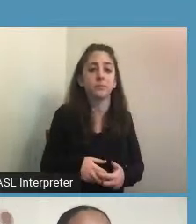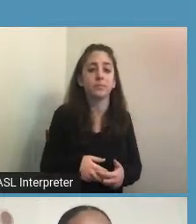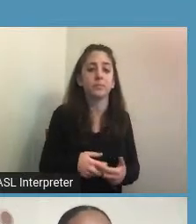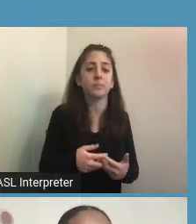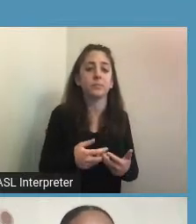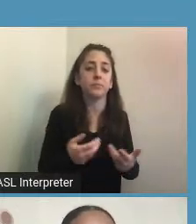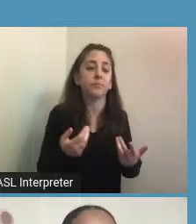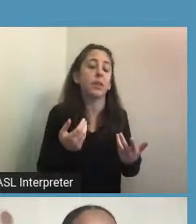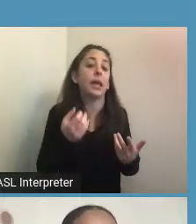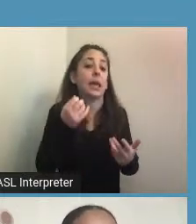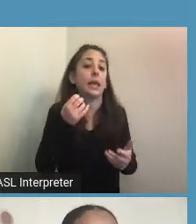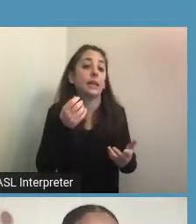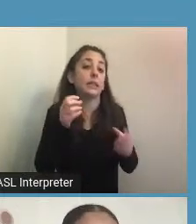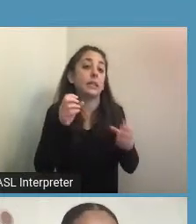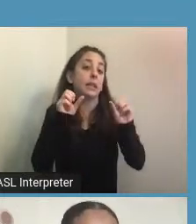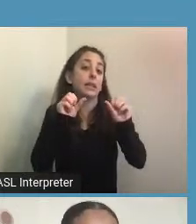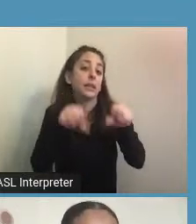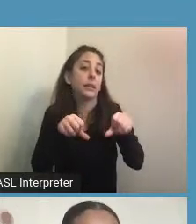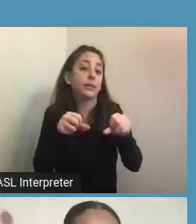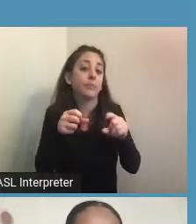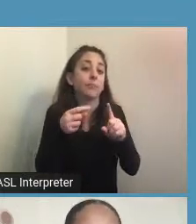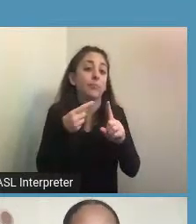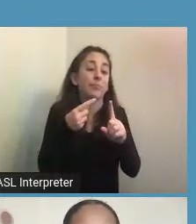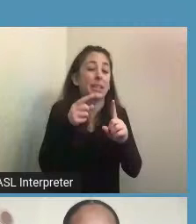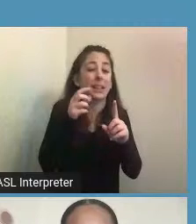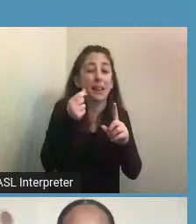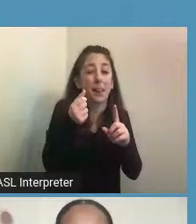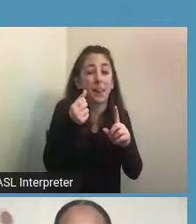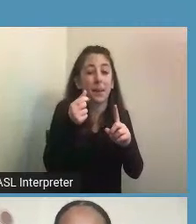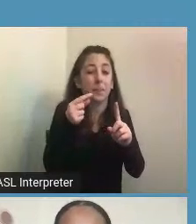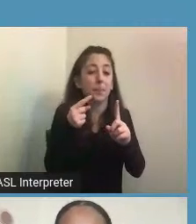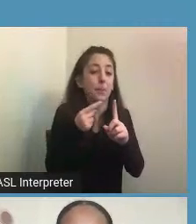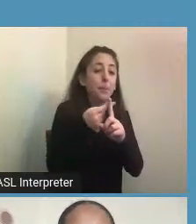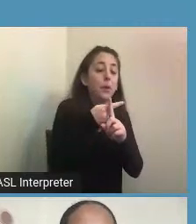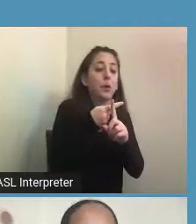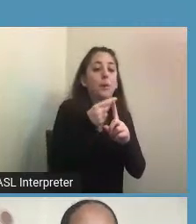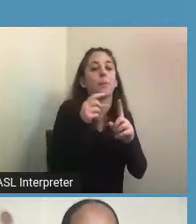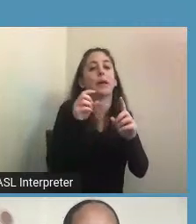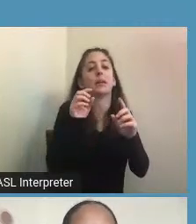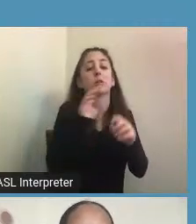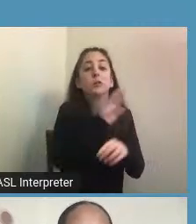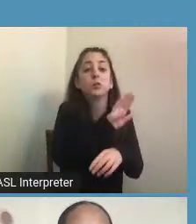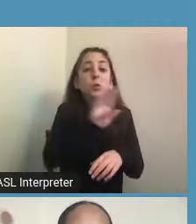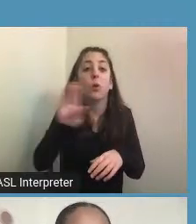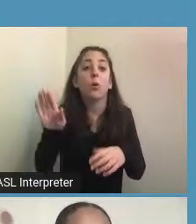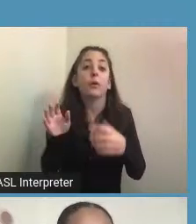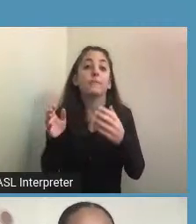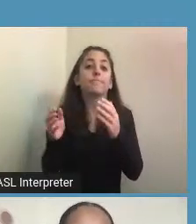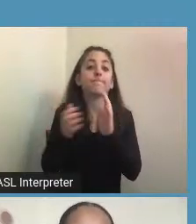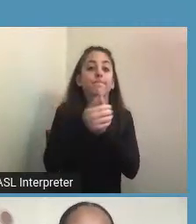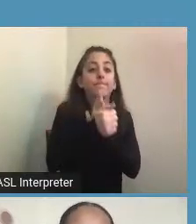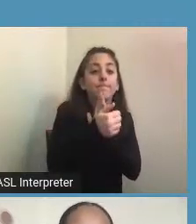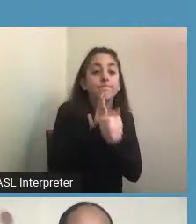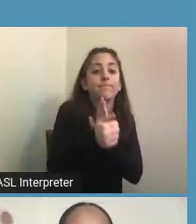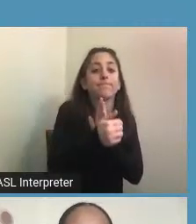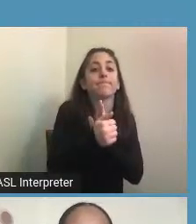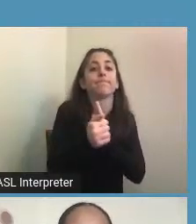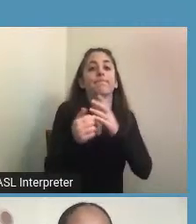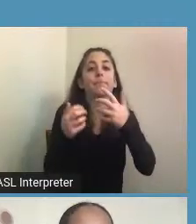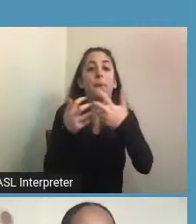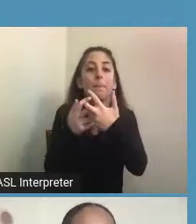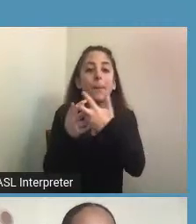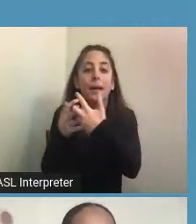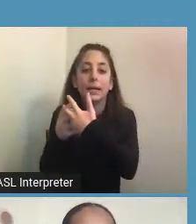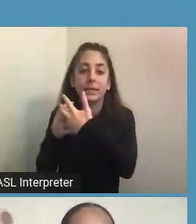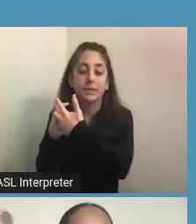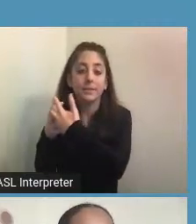go outside of that, but also make it fit your skills. If you don't have the ability to produce videos,